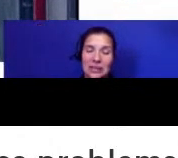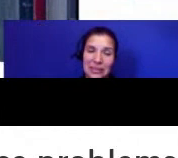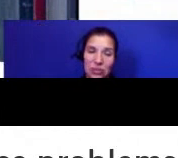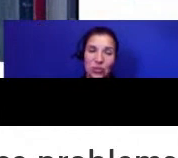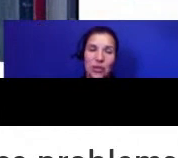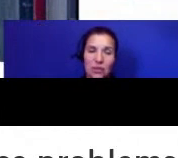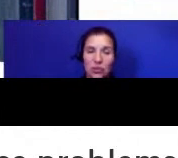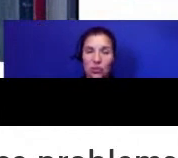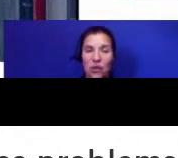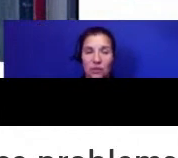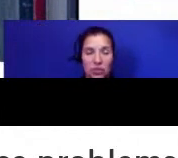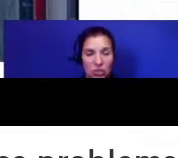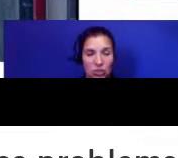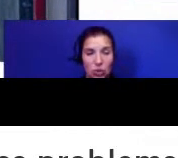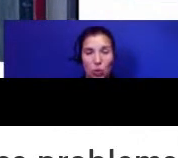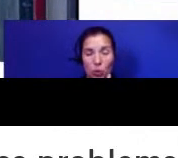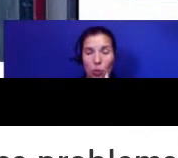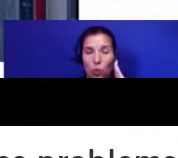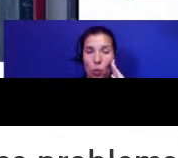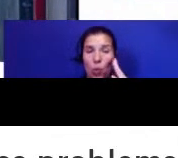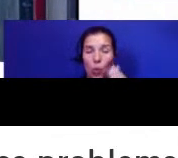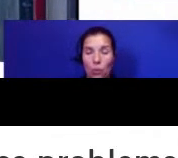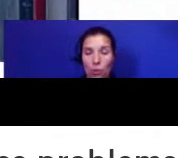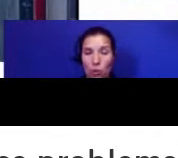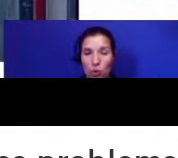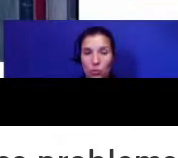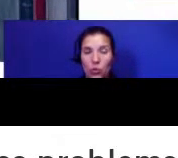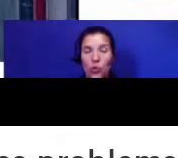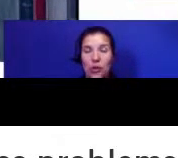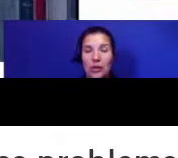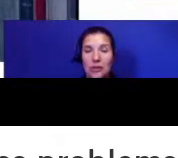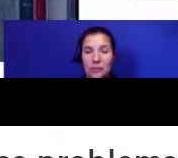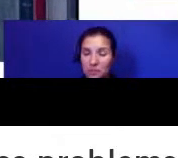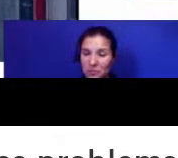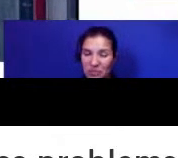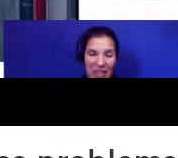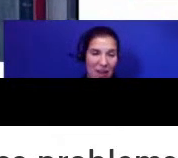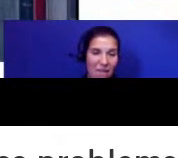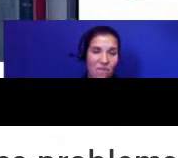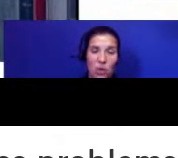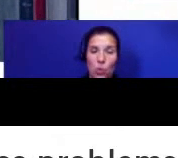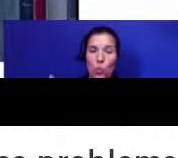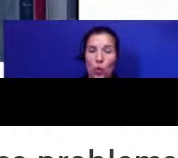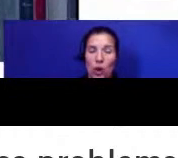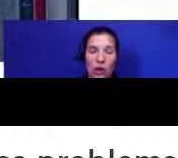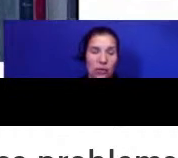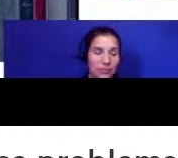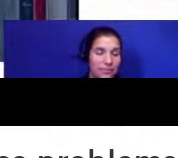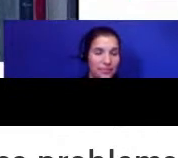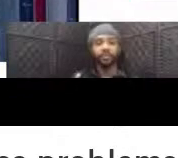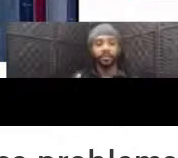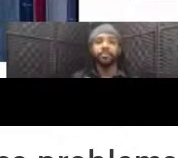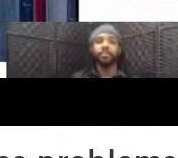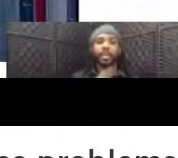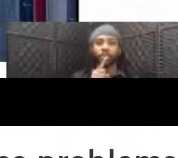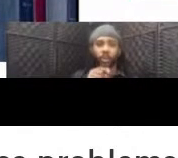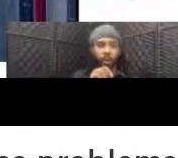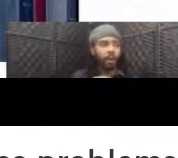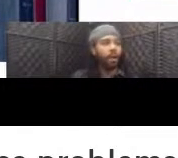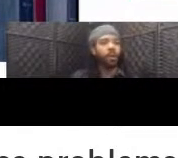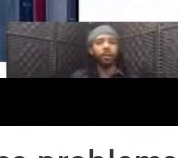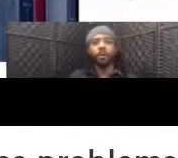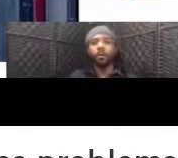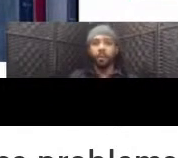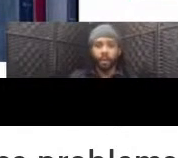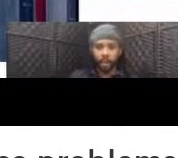in our homes, in our schools, and in our communities. I mean, let's do it everywhere. Let's have this conversation everywhere. Because when